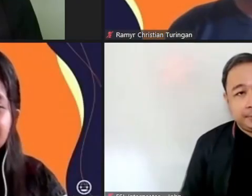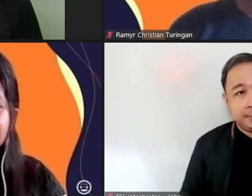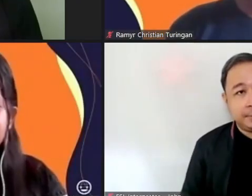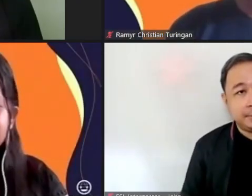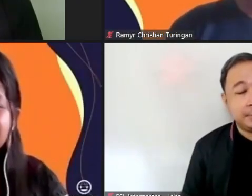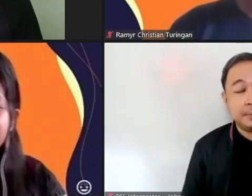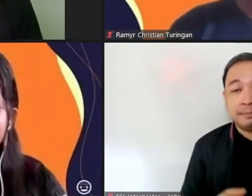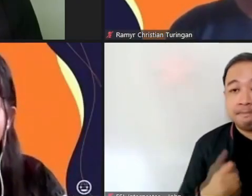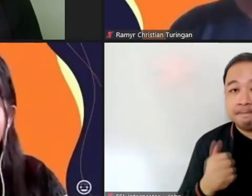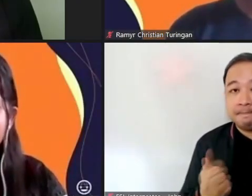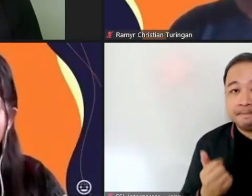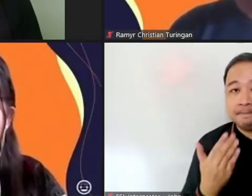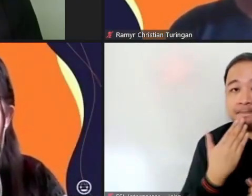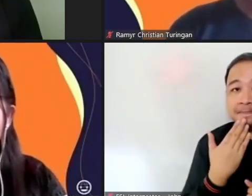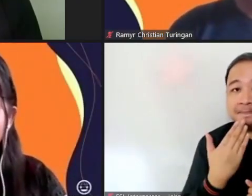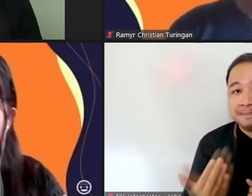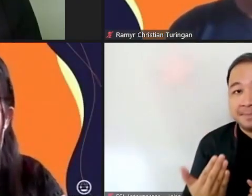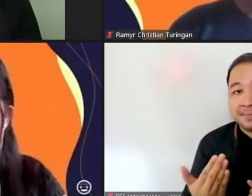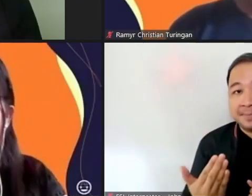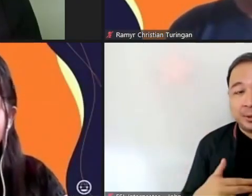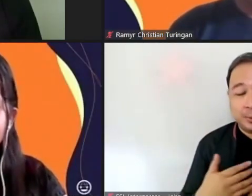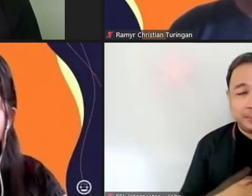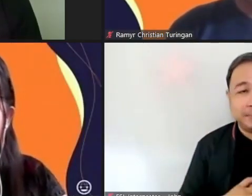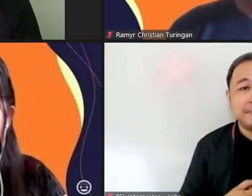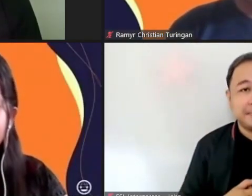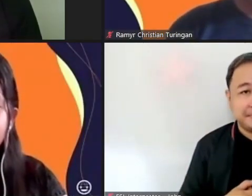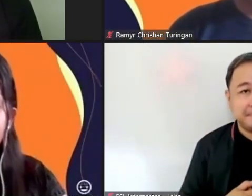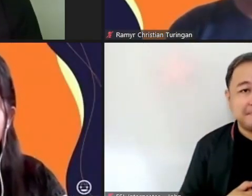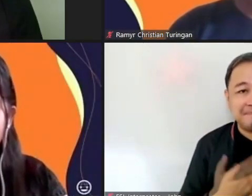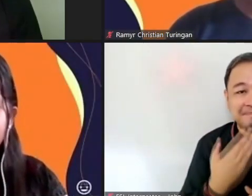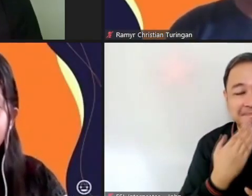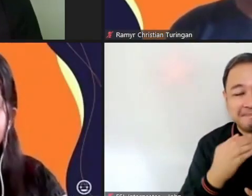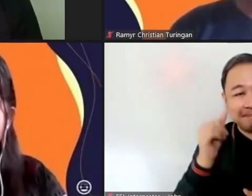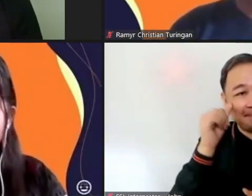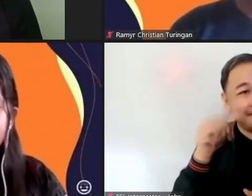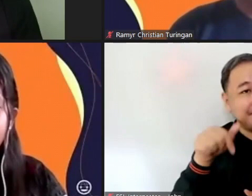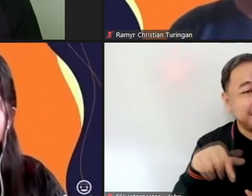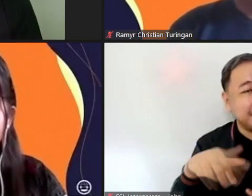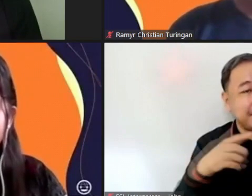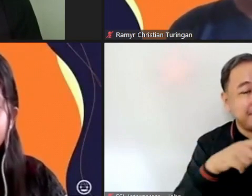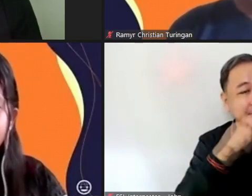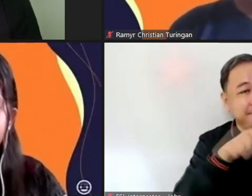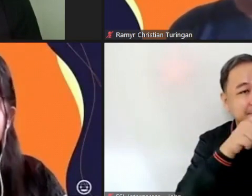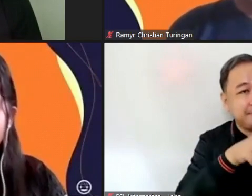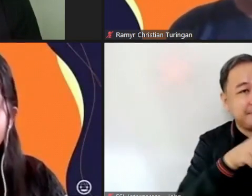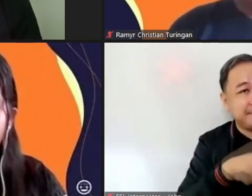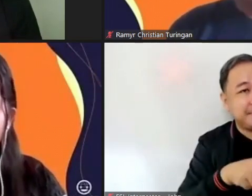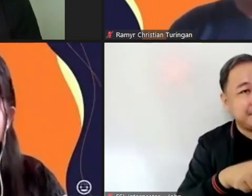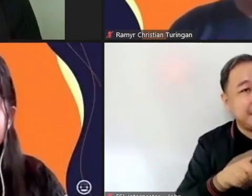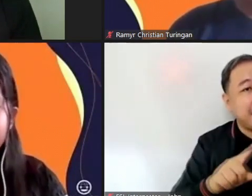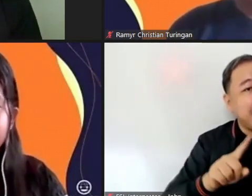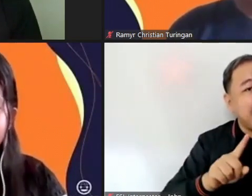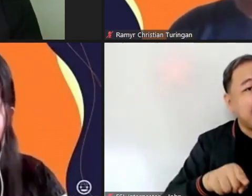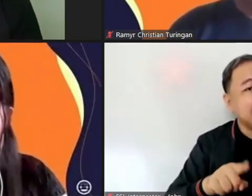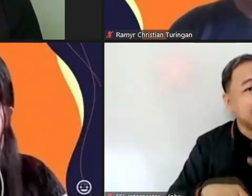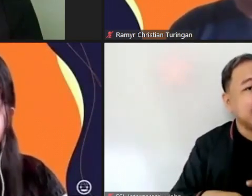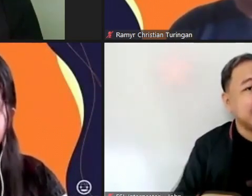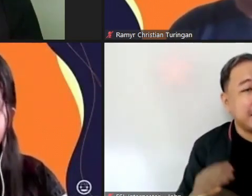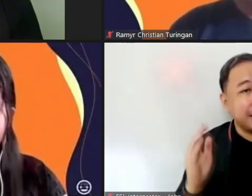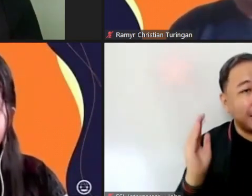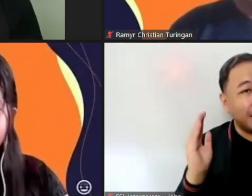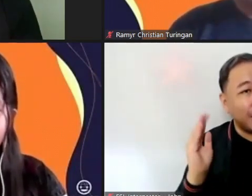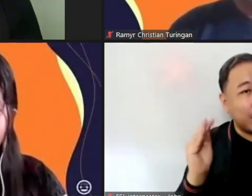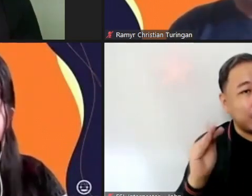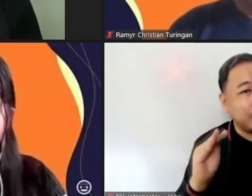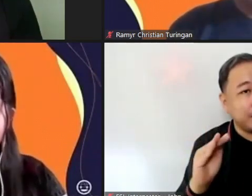said. Thank you so much, Ojel. Thank you for that very detailed answer. And I hope our